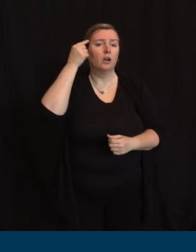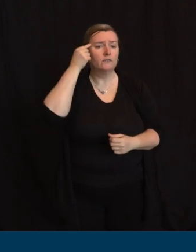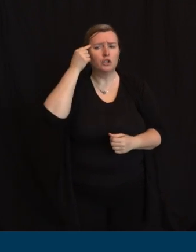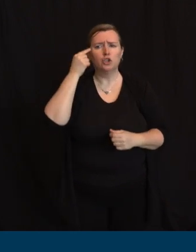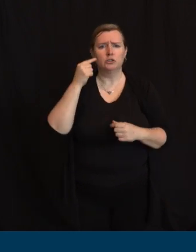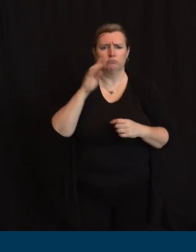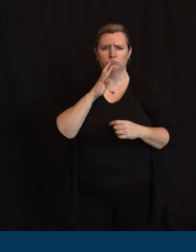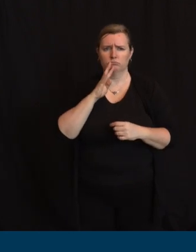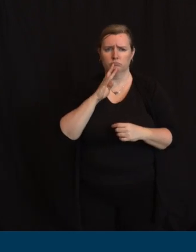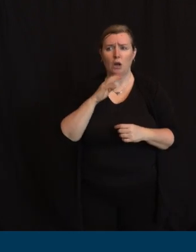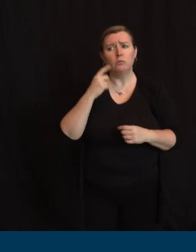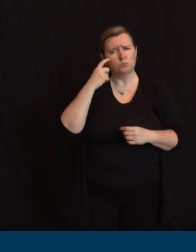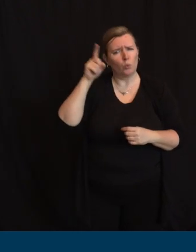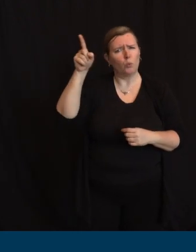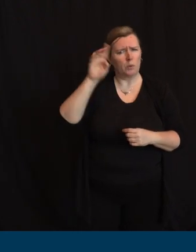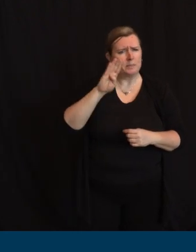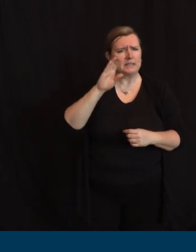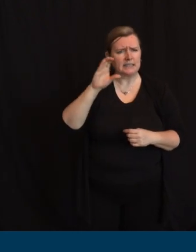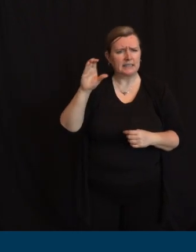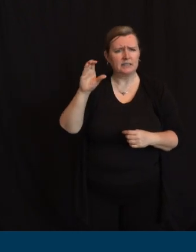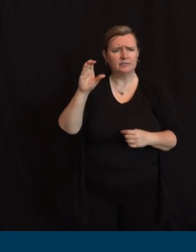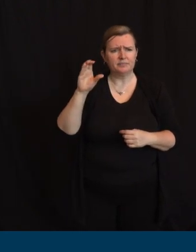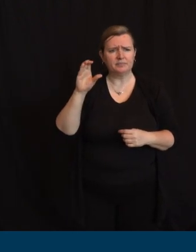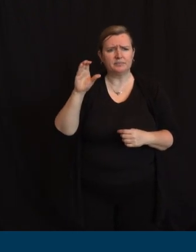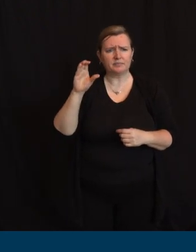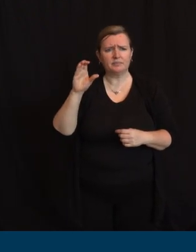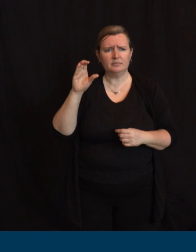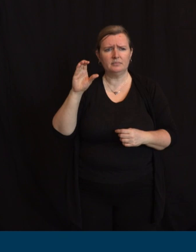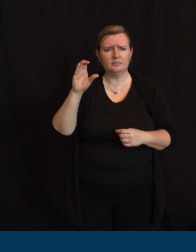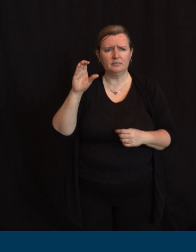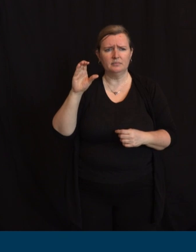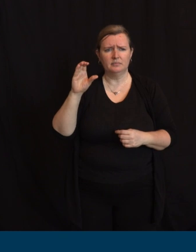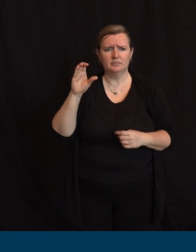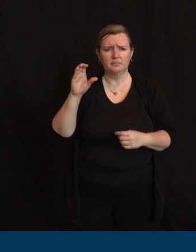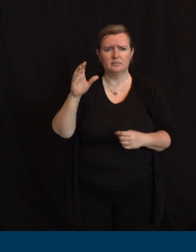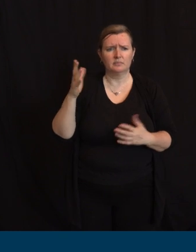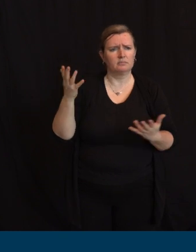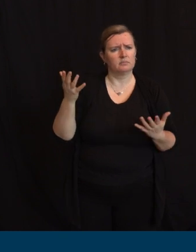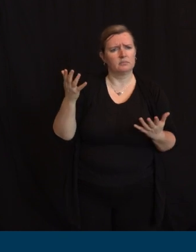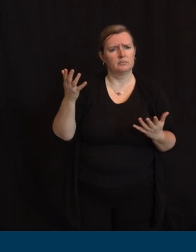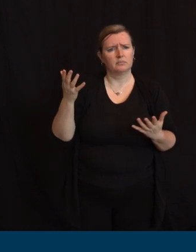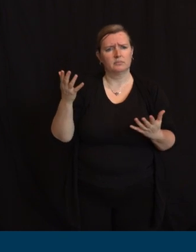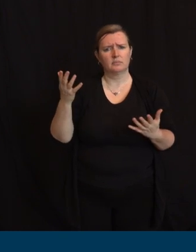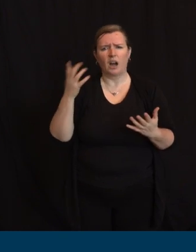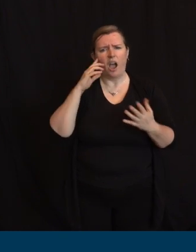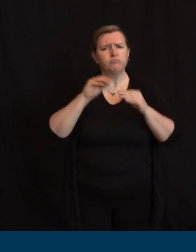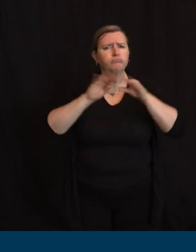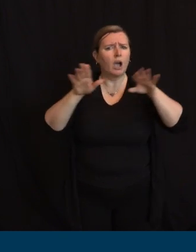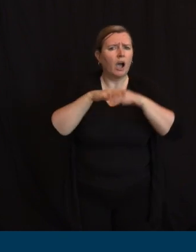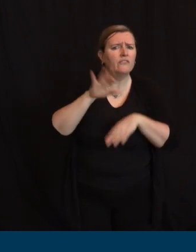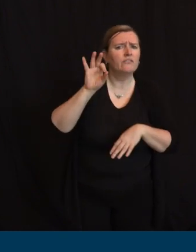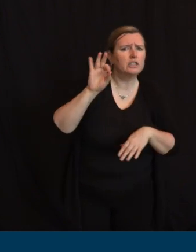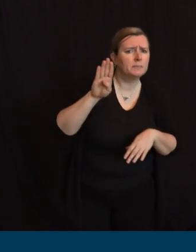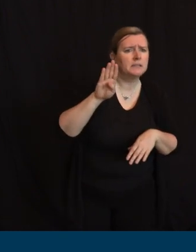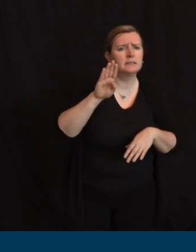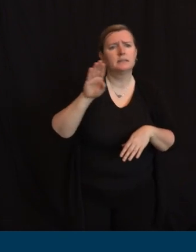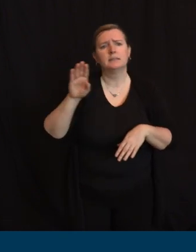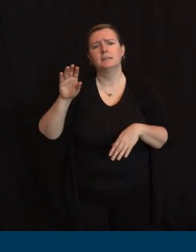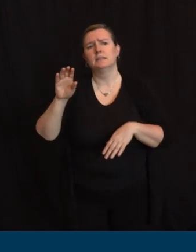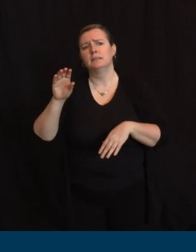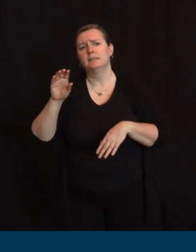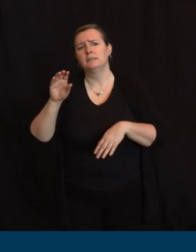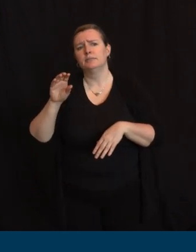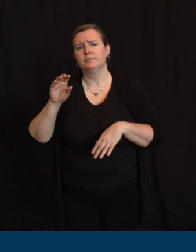site, and in fact, we put out on social media today, this is the first time that's happened, that there was capacity still,